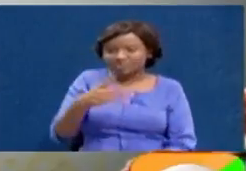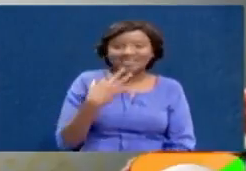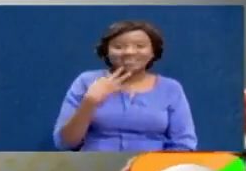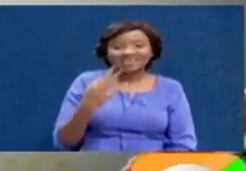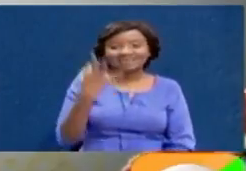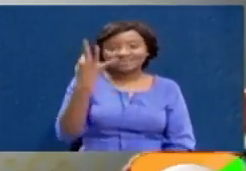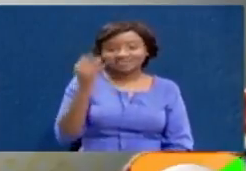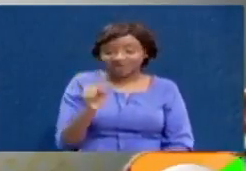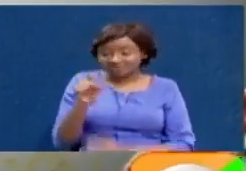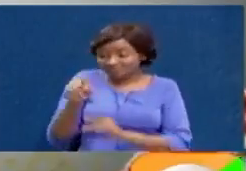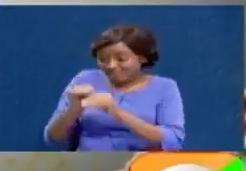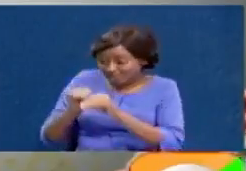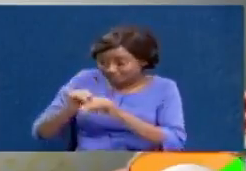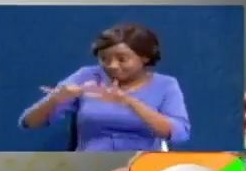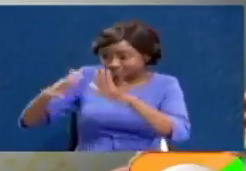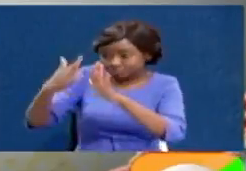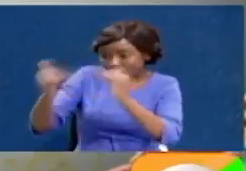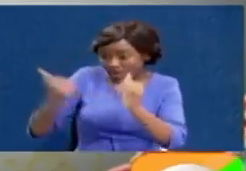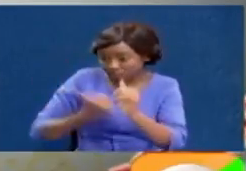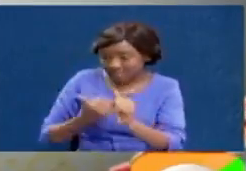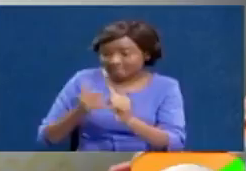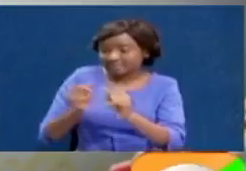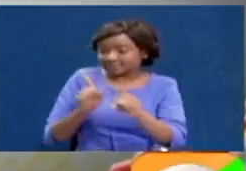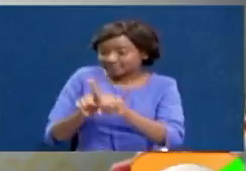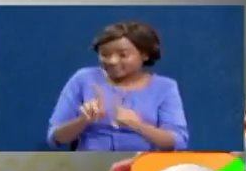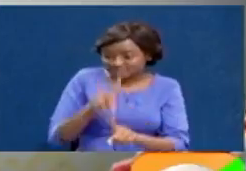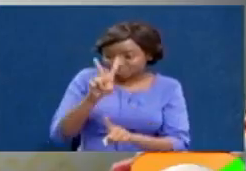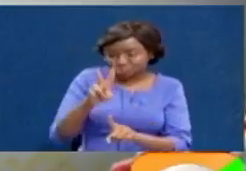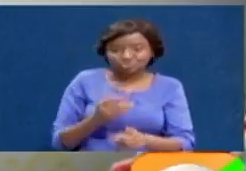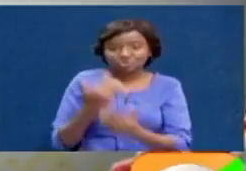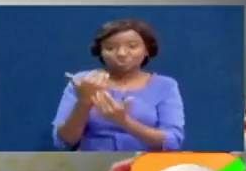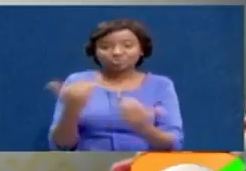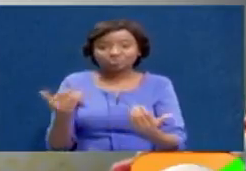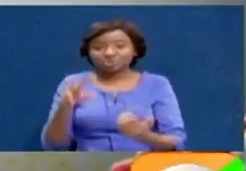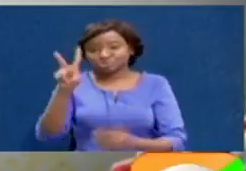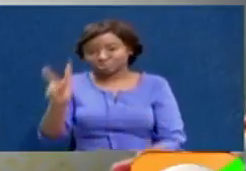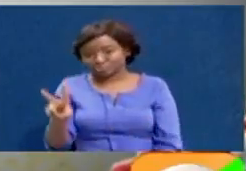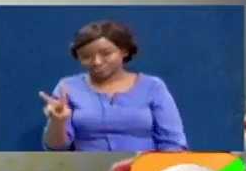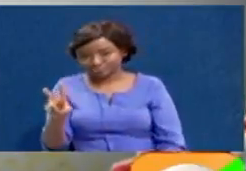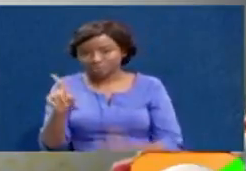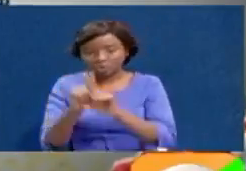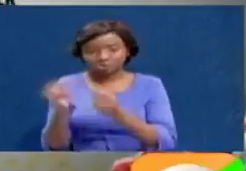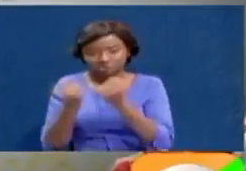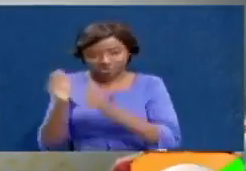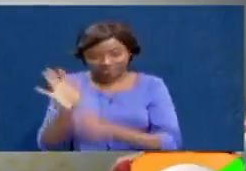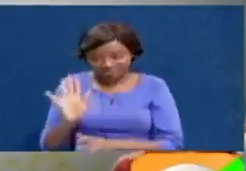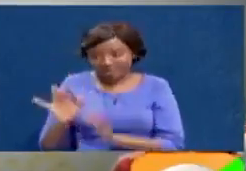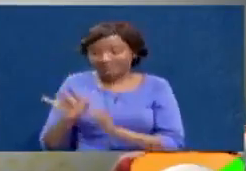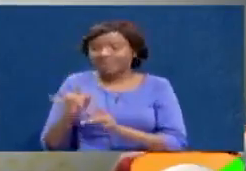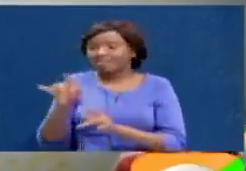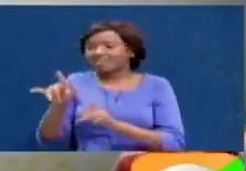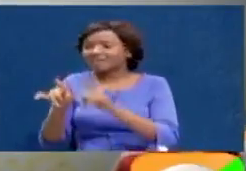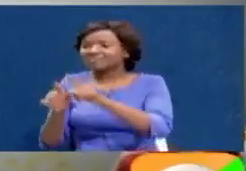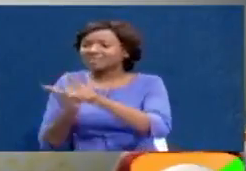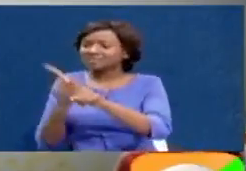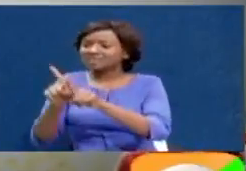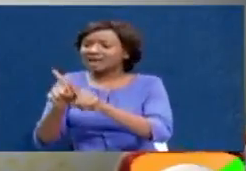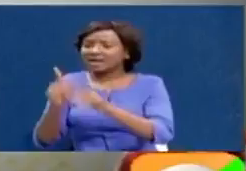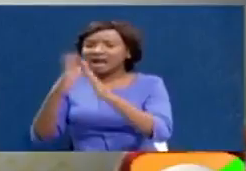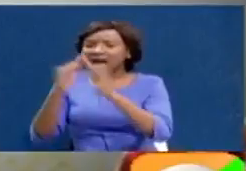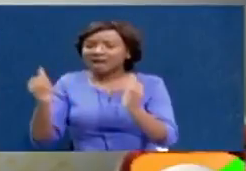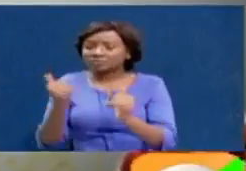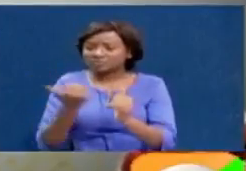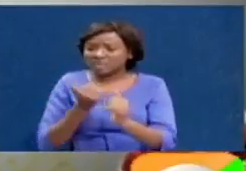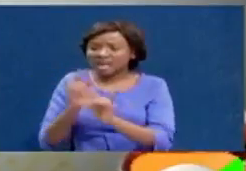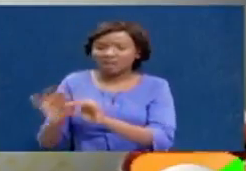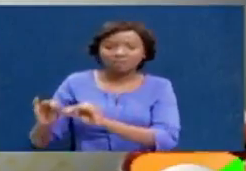said to have infected her house help, two sisters, two daughters, and her driver. The house help had sought refuge at her sister's house in